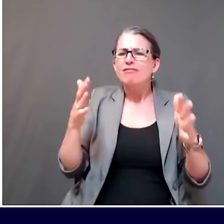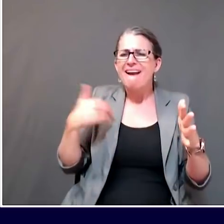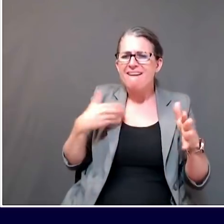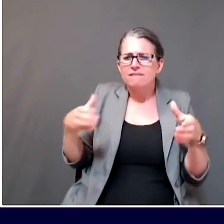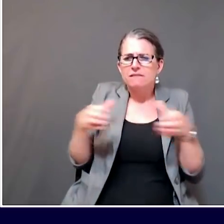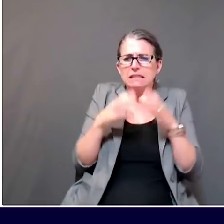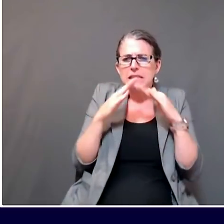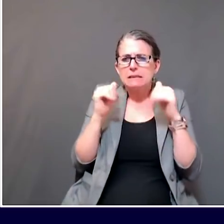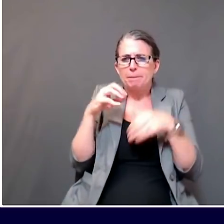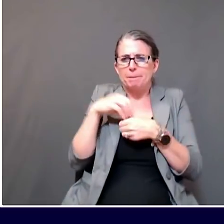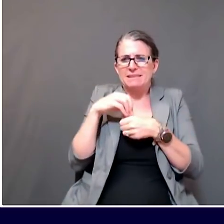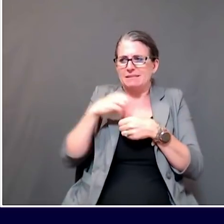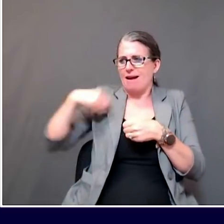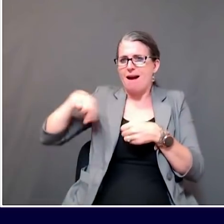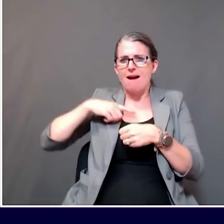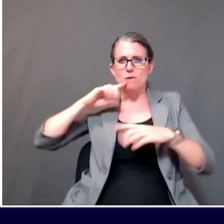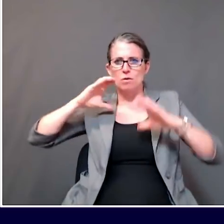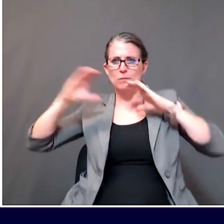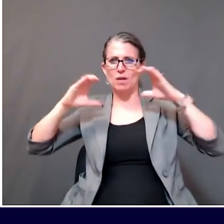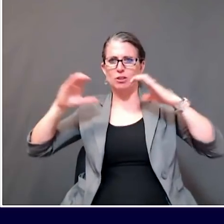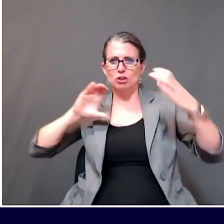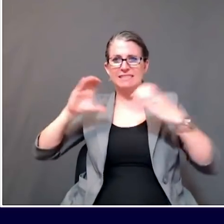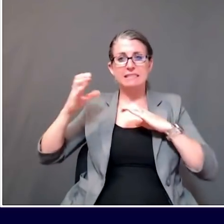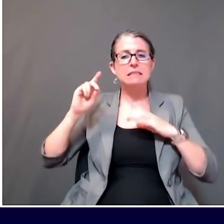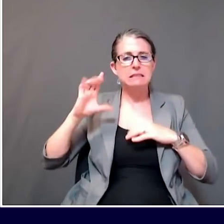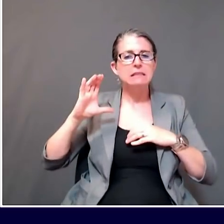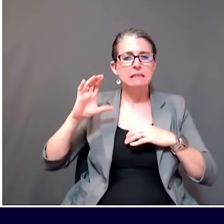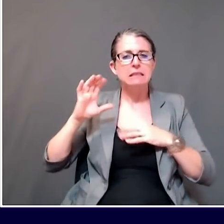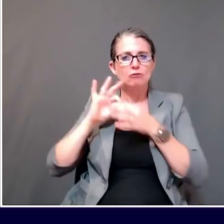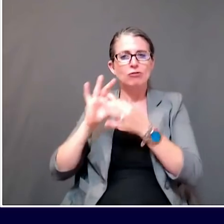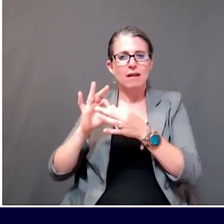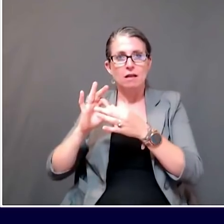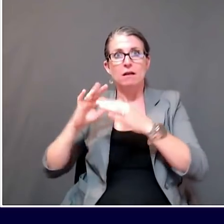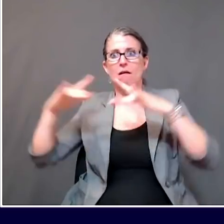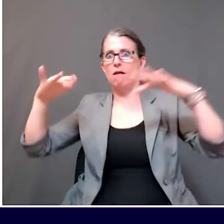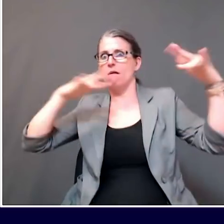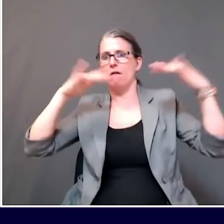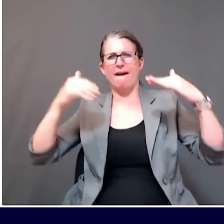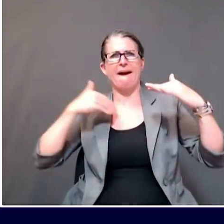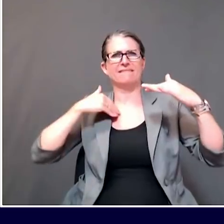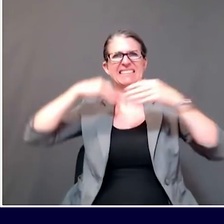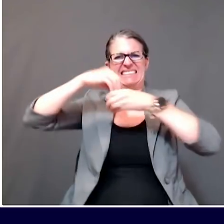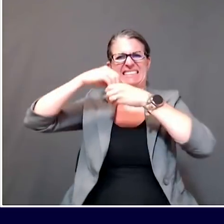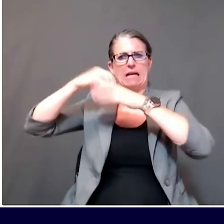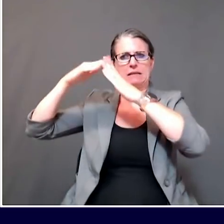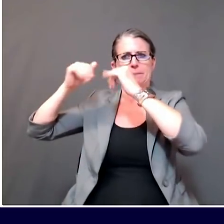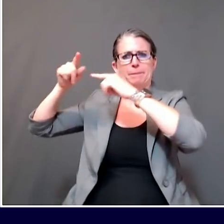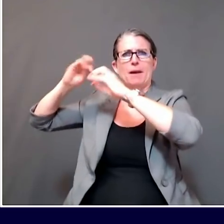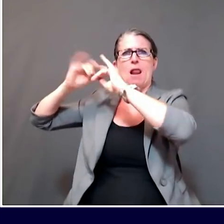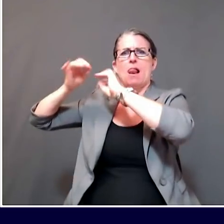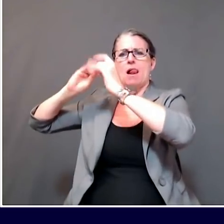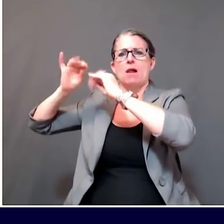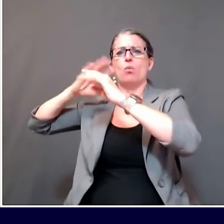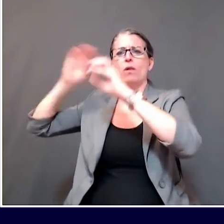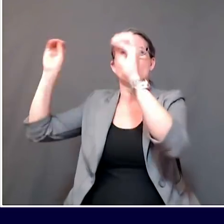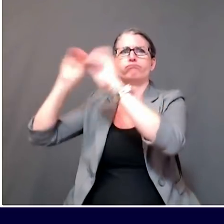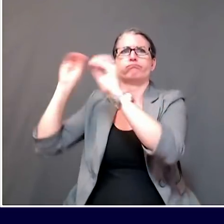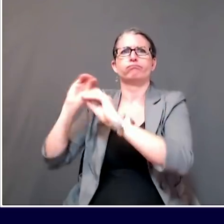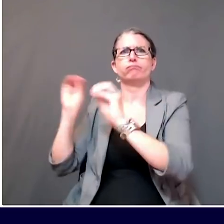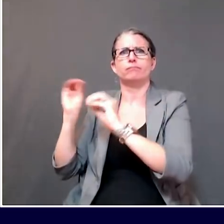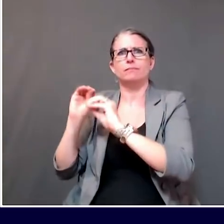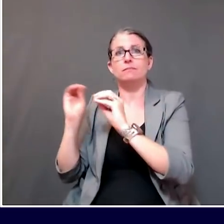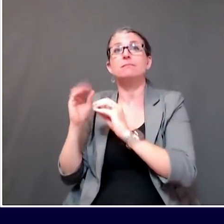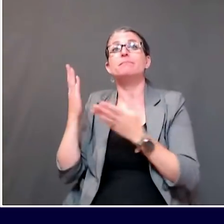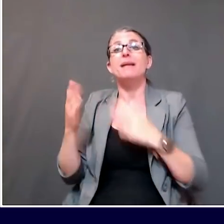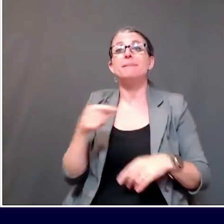instances of that nature, high numbers of people who all happen to be at the same wedding, things of that nature. And that allows us